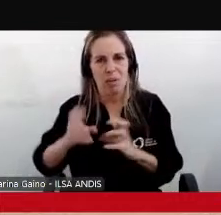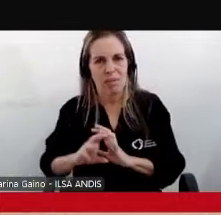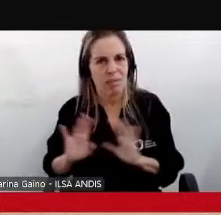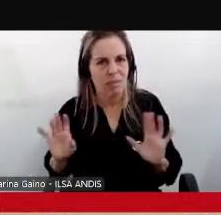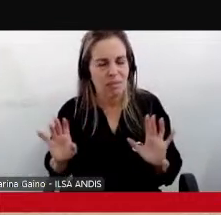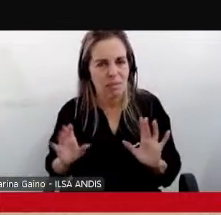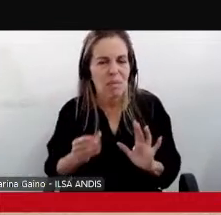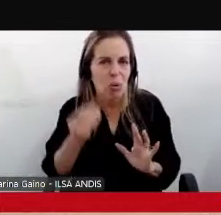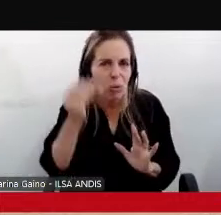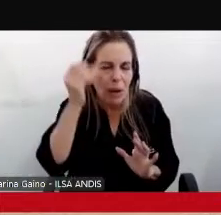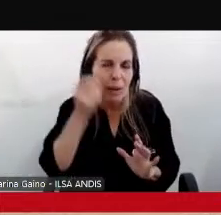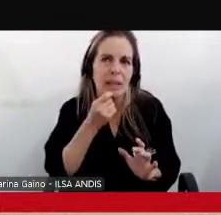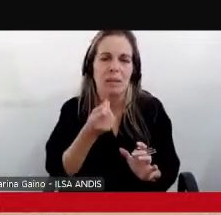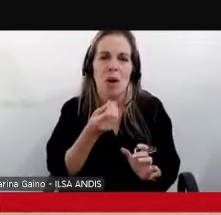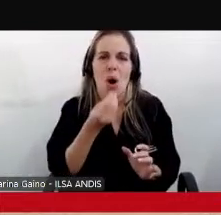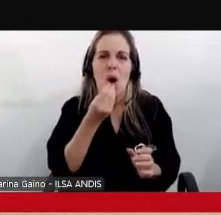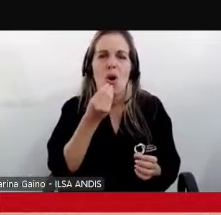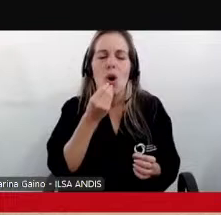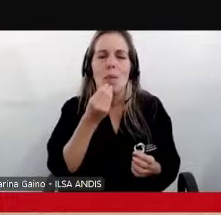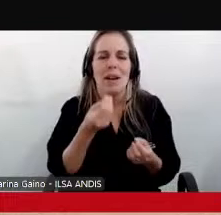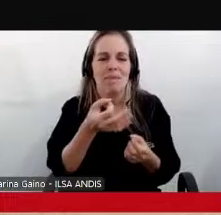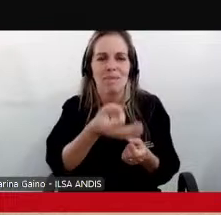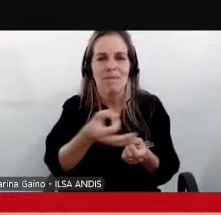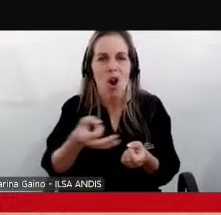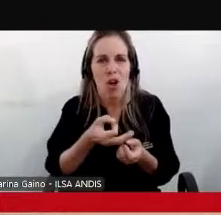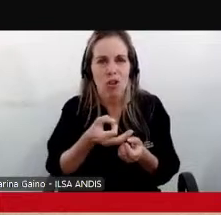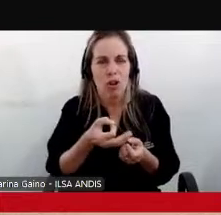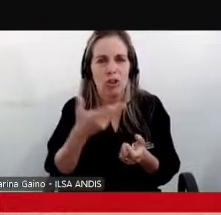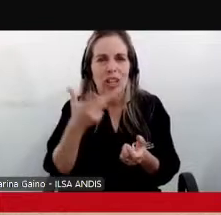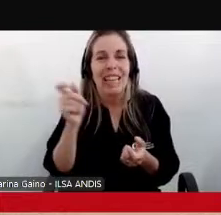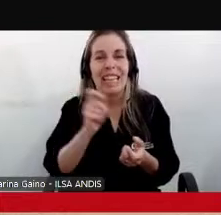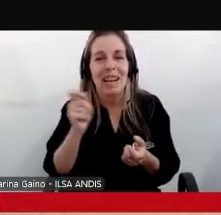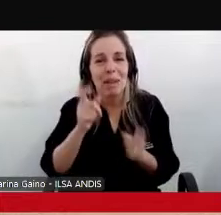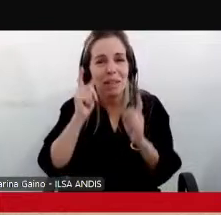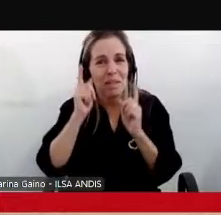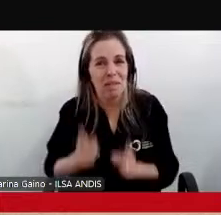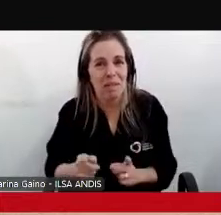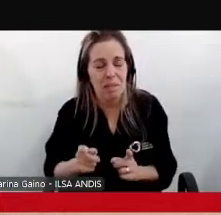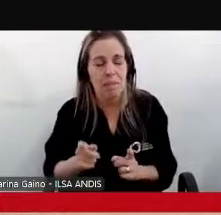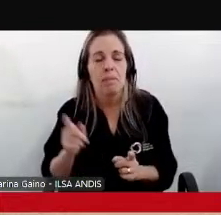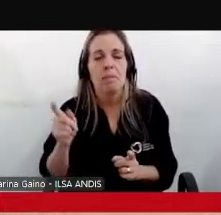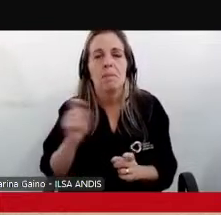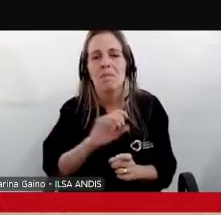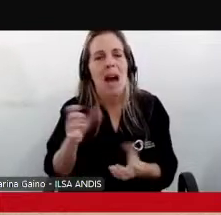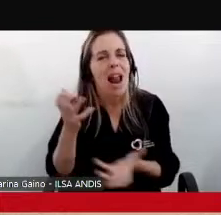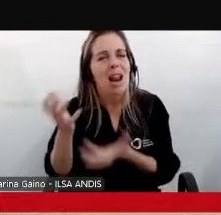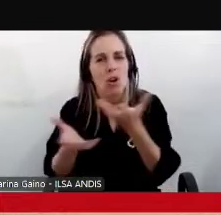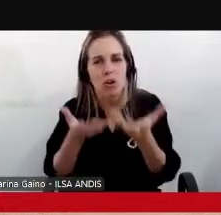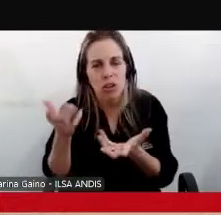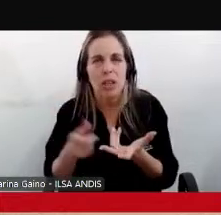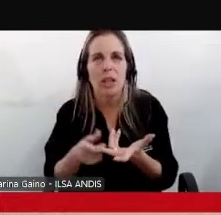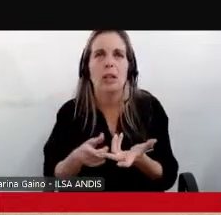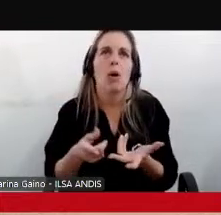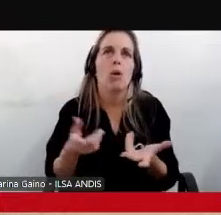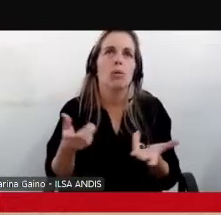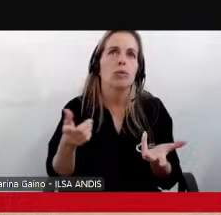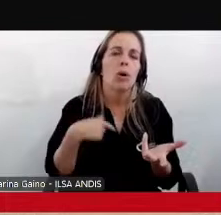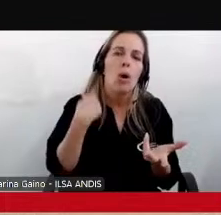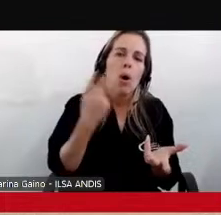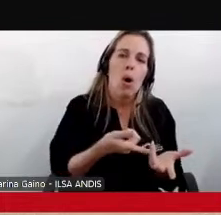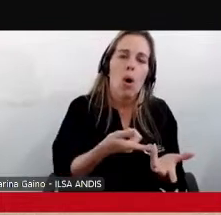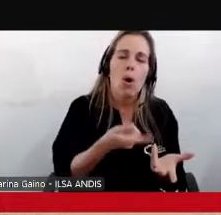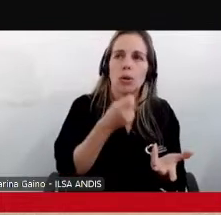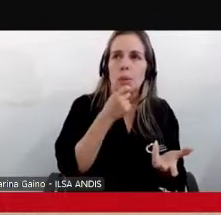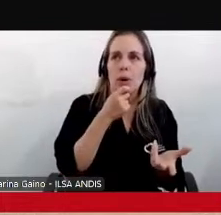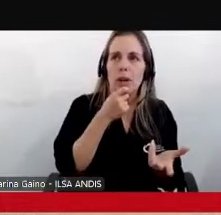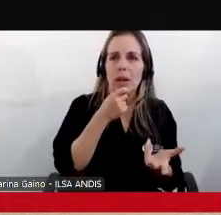other employers than agreed, and in some cases. So I mentioned that case of workers being recruited to work in coffee and